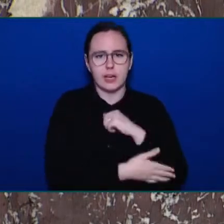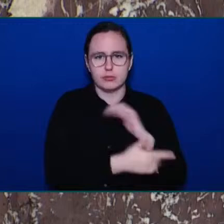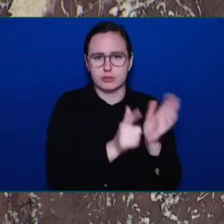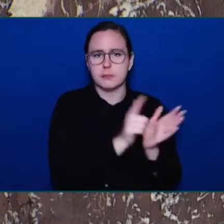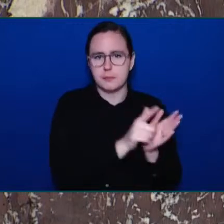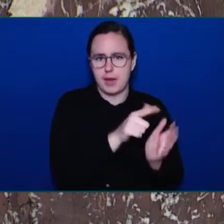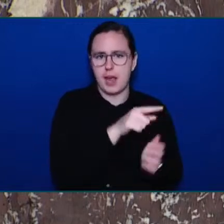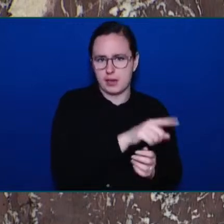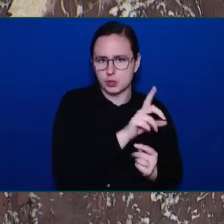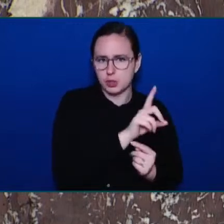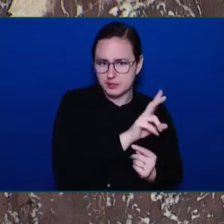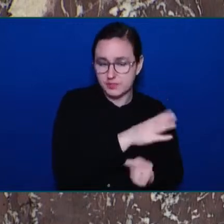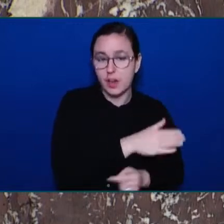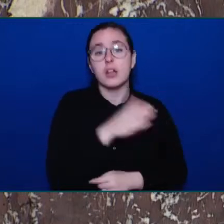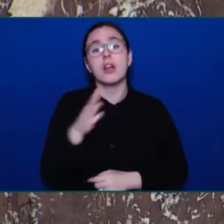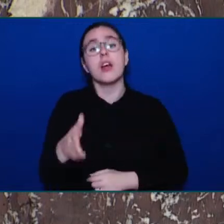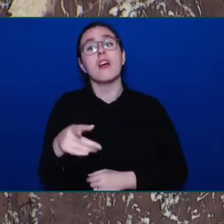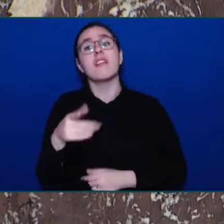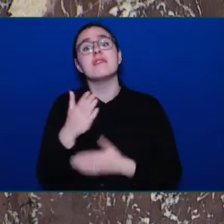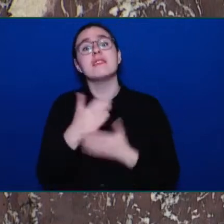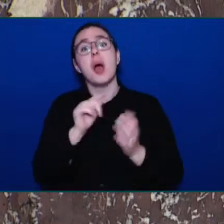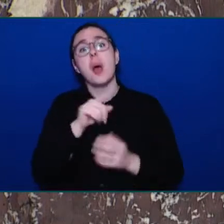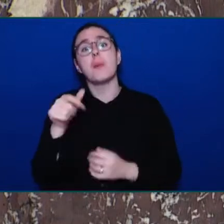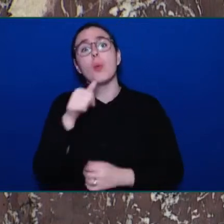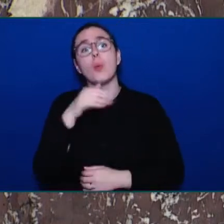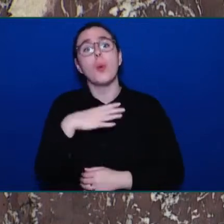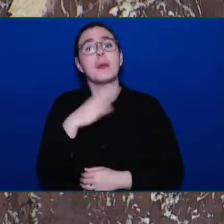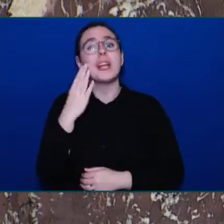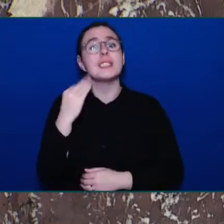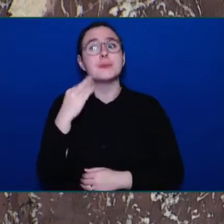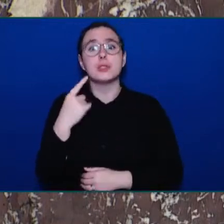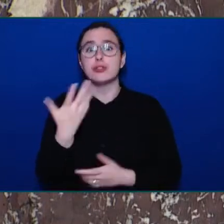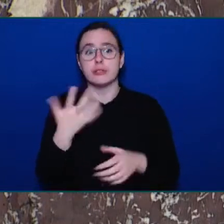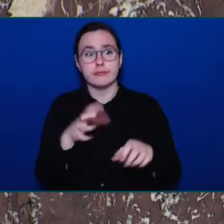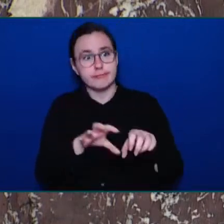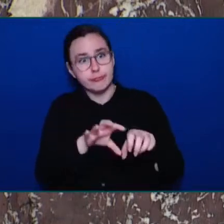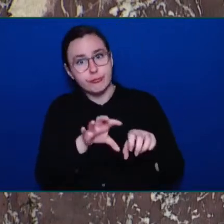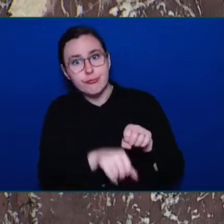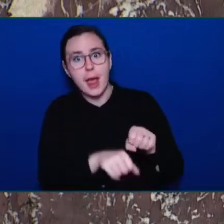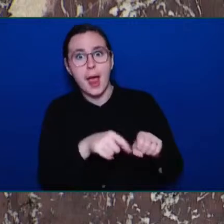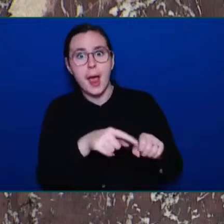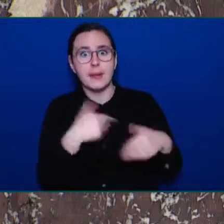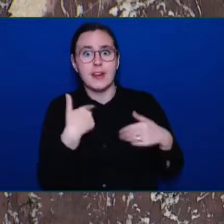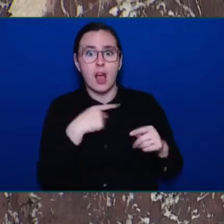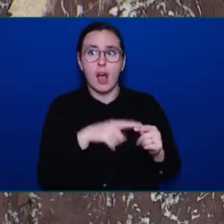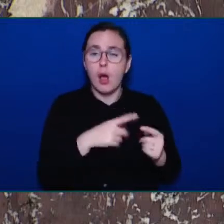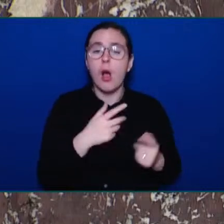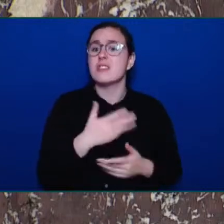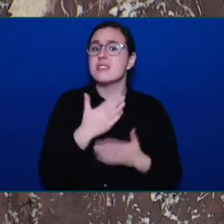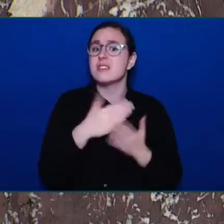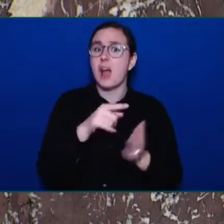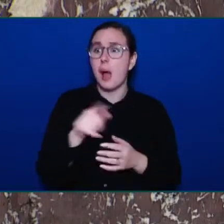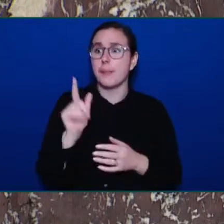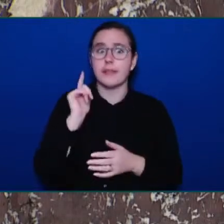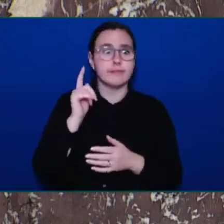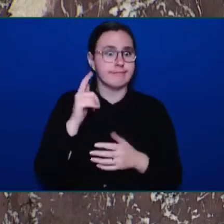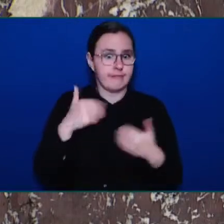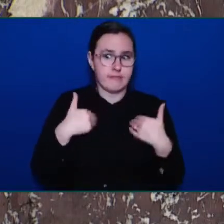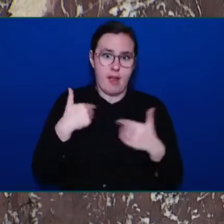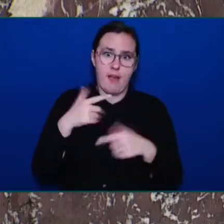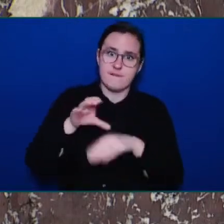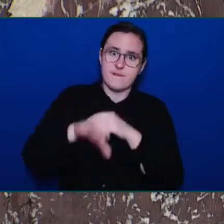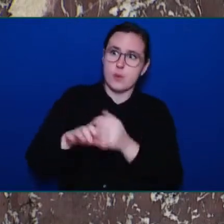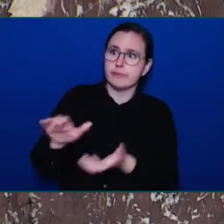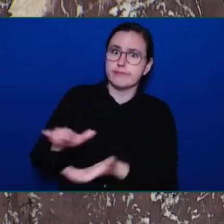countries currently have no laws protecting women from domestic violence. In Canada, we have laws against domestic